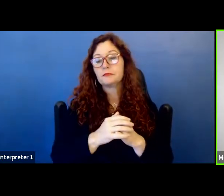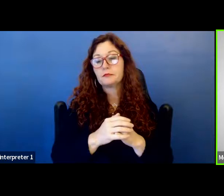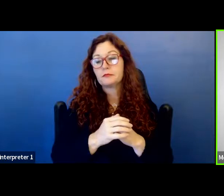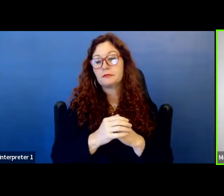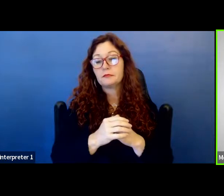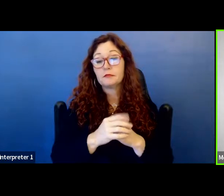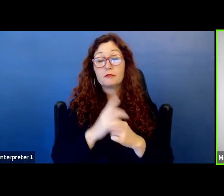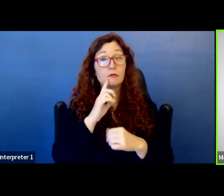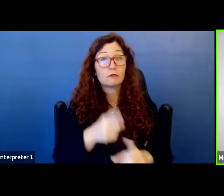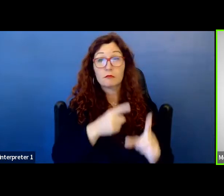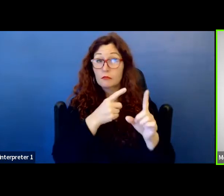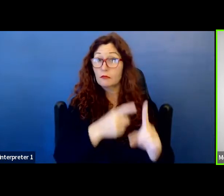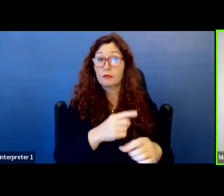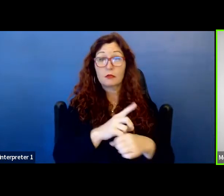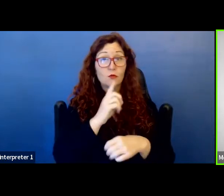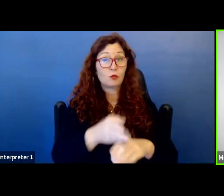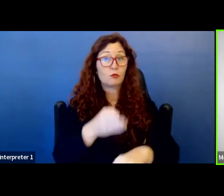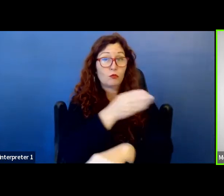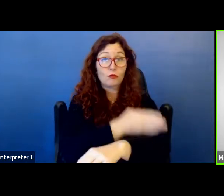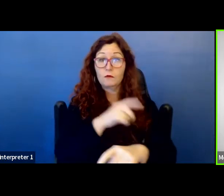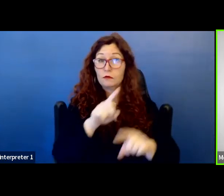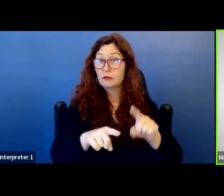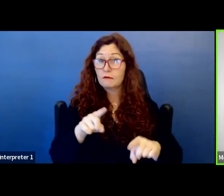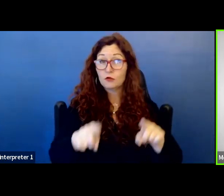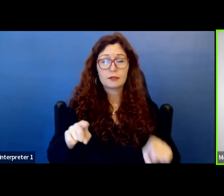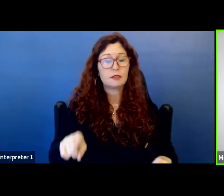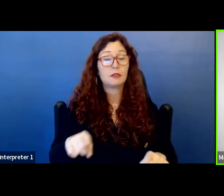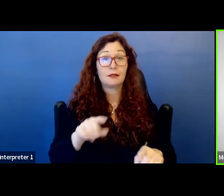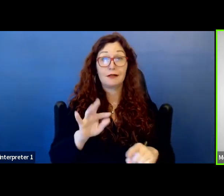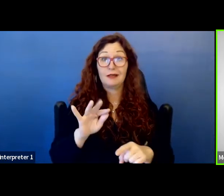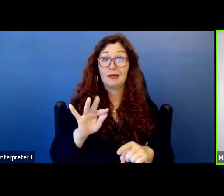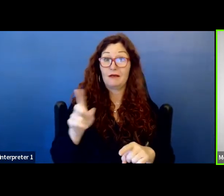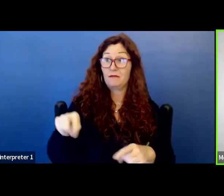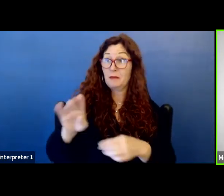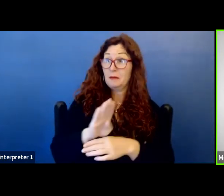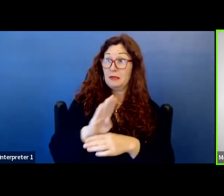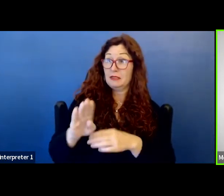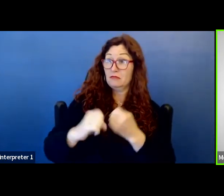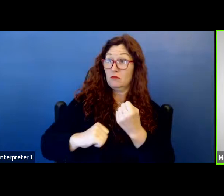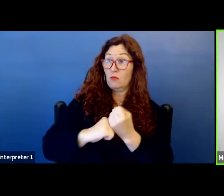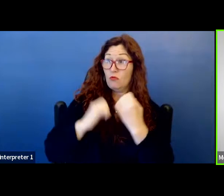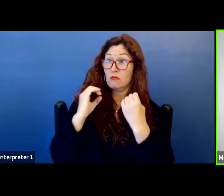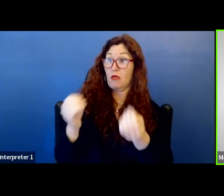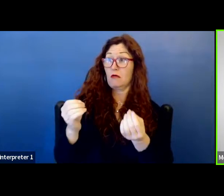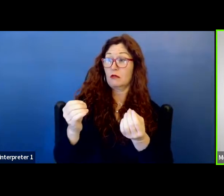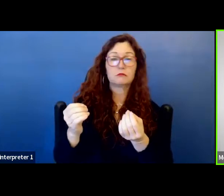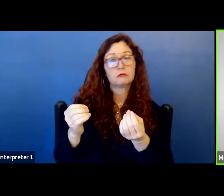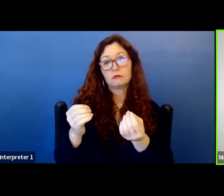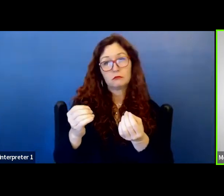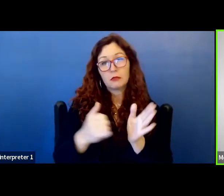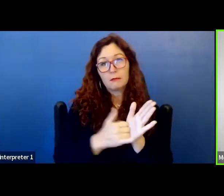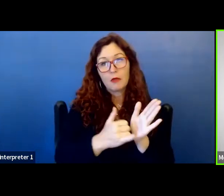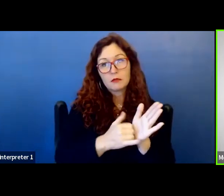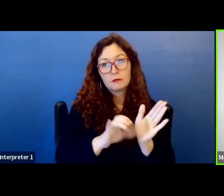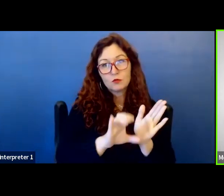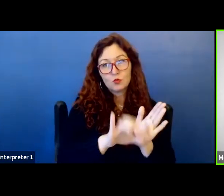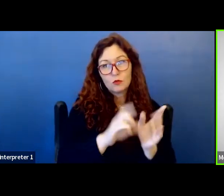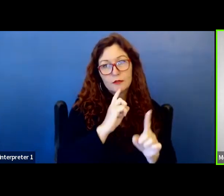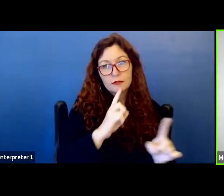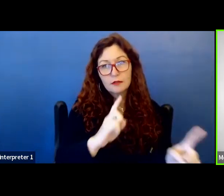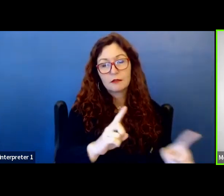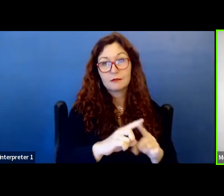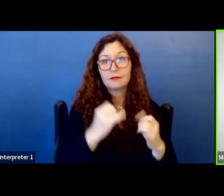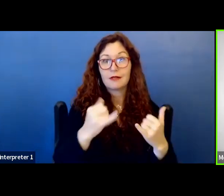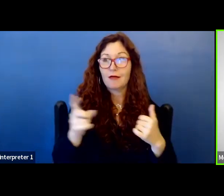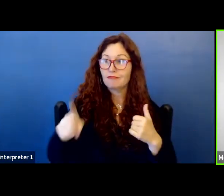diversity would not be possible without a strong partnership from the business community organizations like the association of union contractors whose member